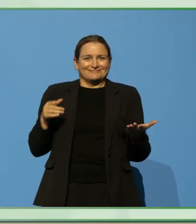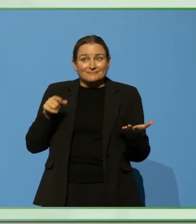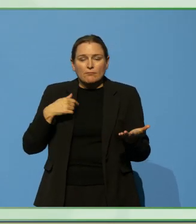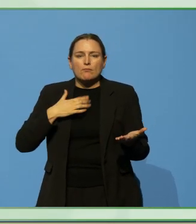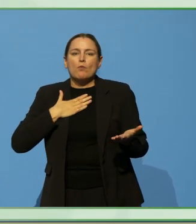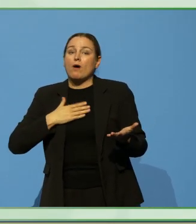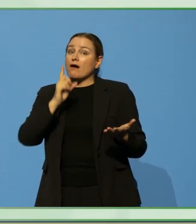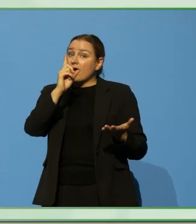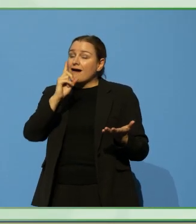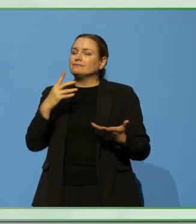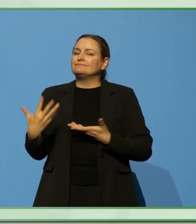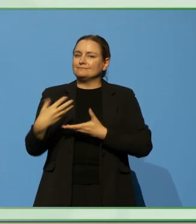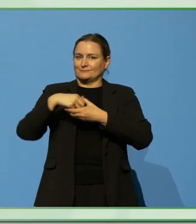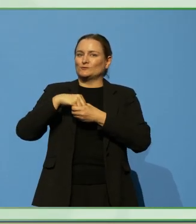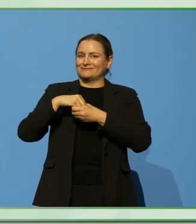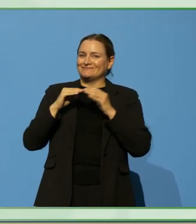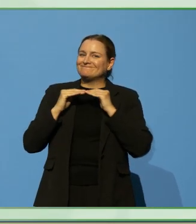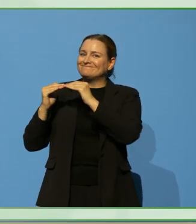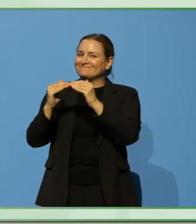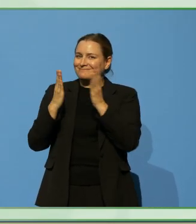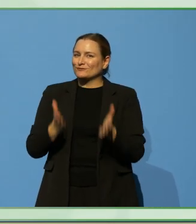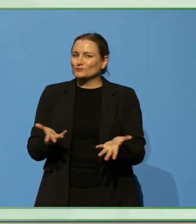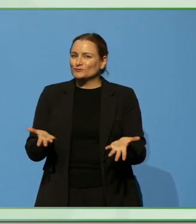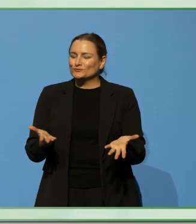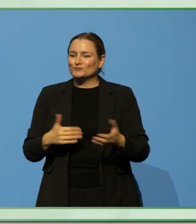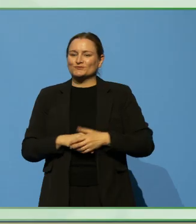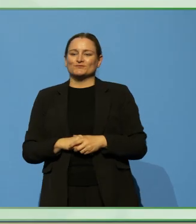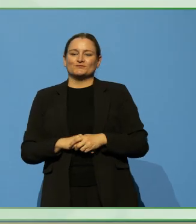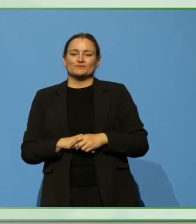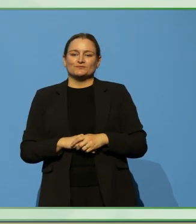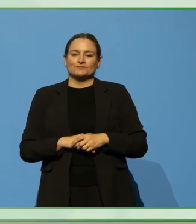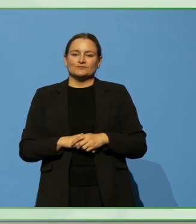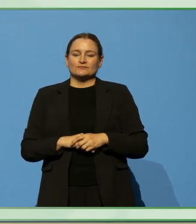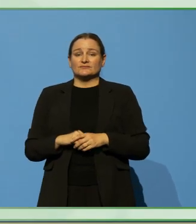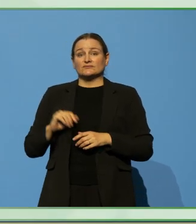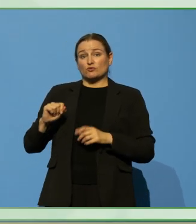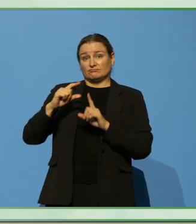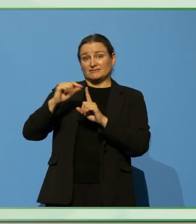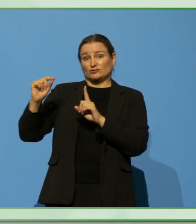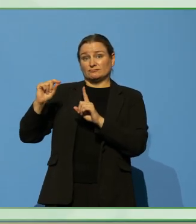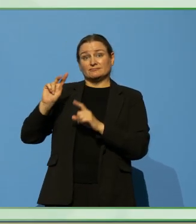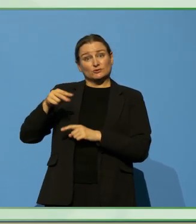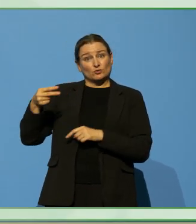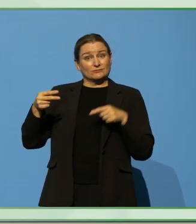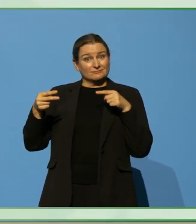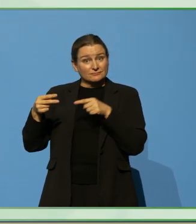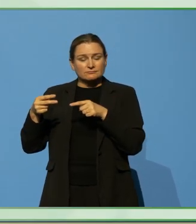But apart from inclusiveness, it is seen as very important and vital for us that there is a